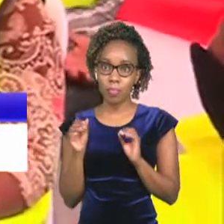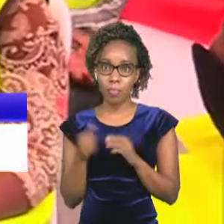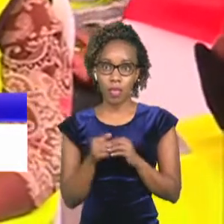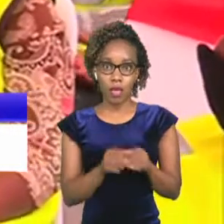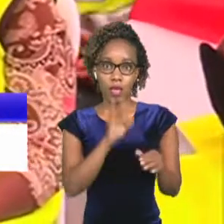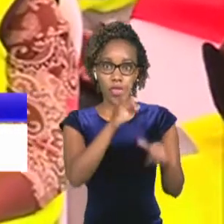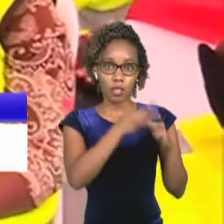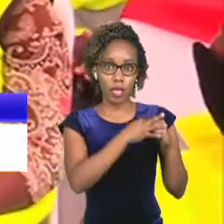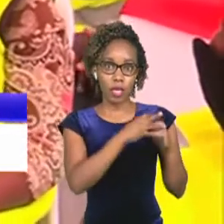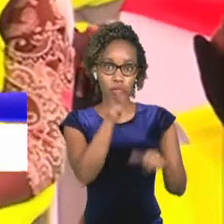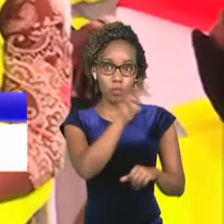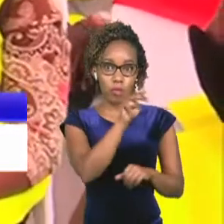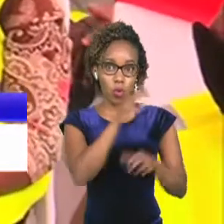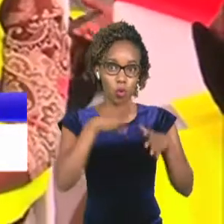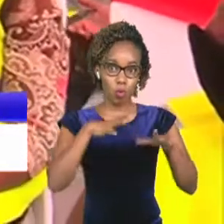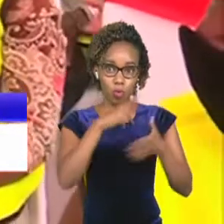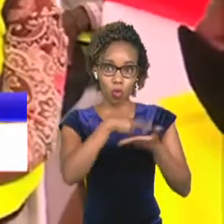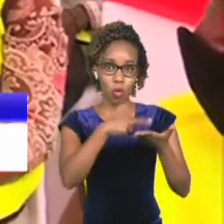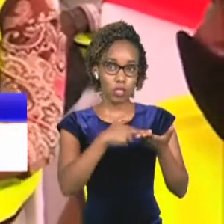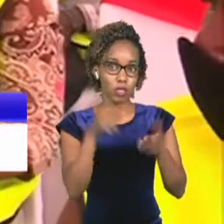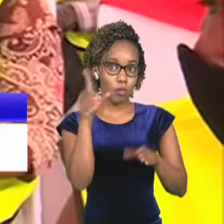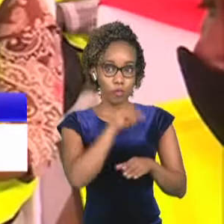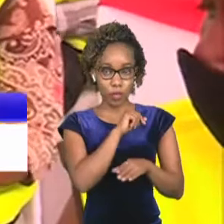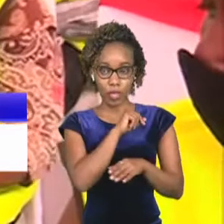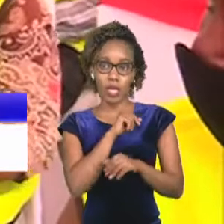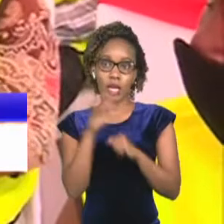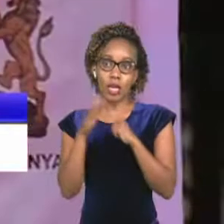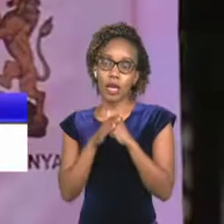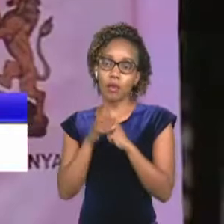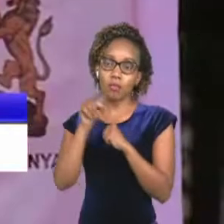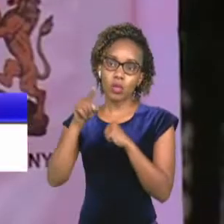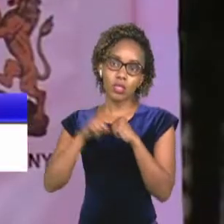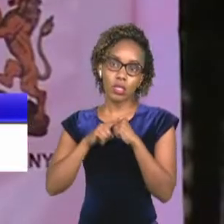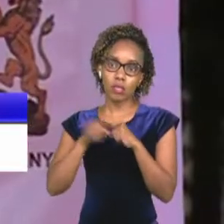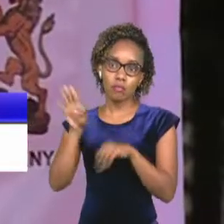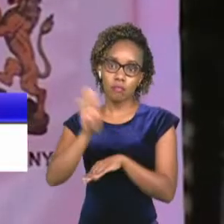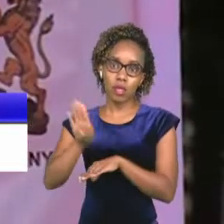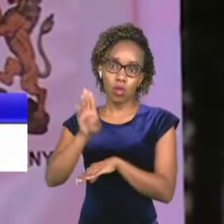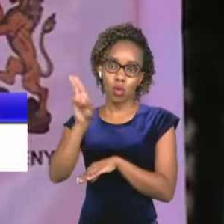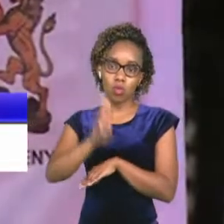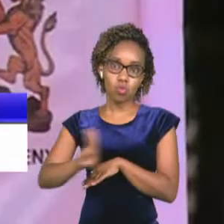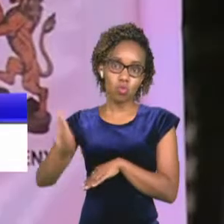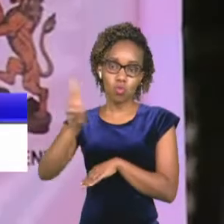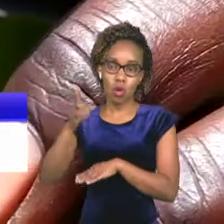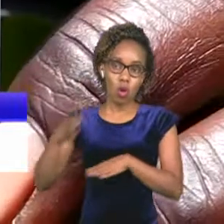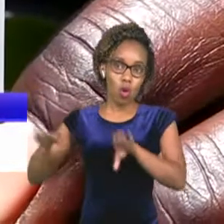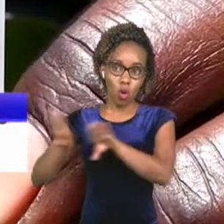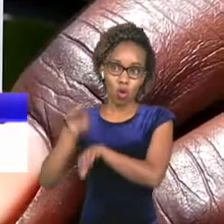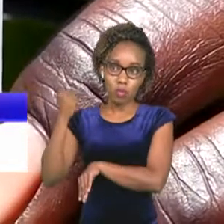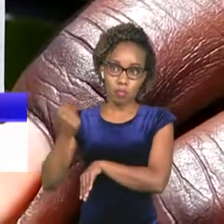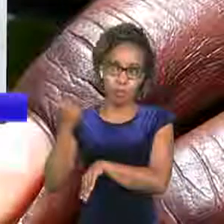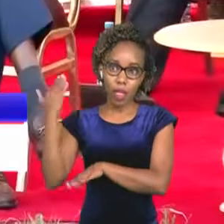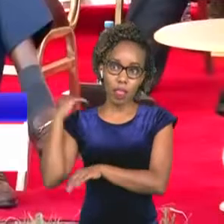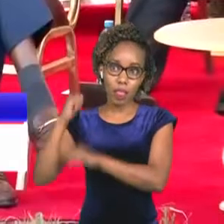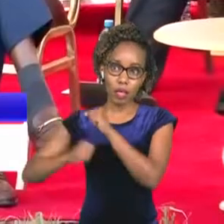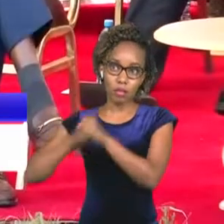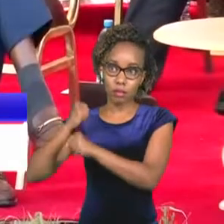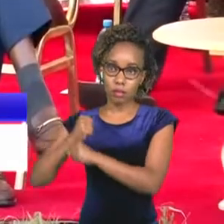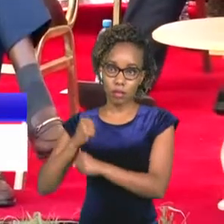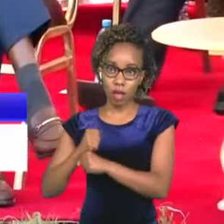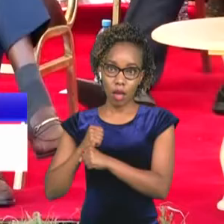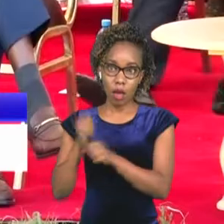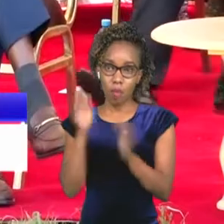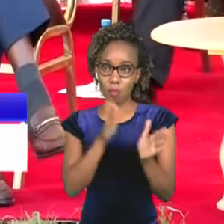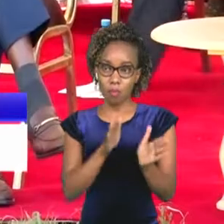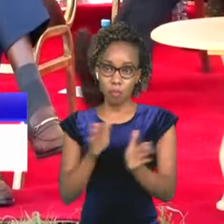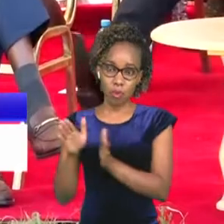38 million people had been registered by the time 9.6 billion Kenyan shillings exercise closed in May last year, even as the process has been